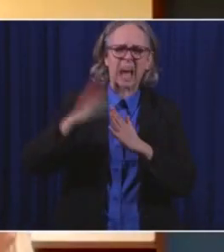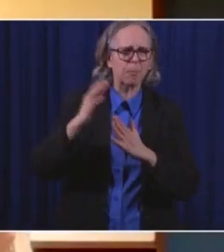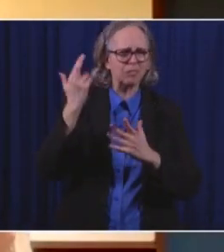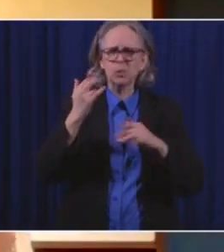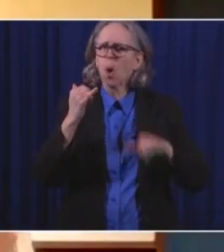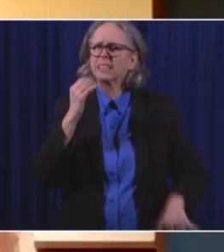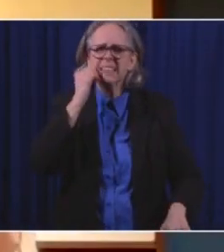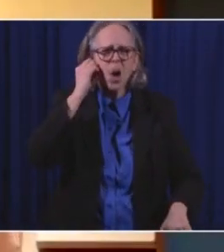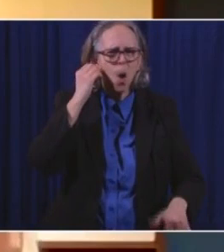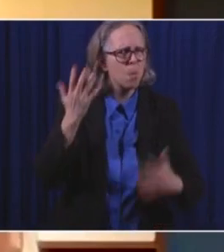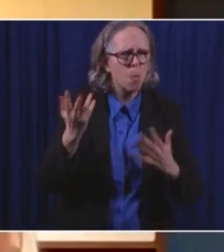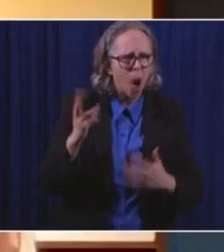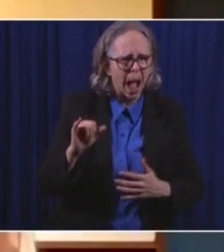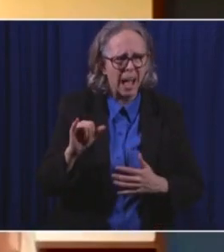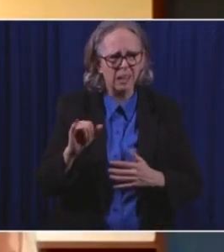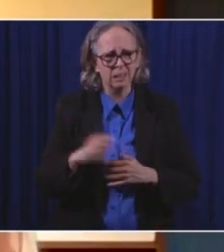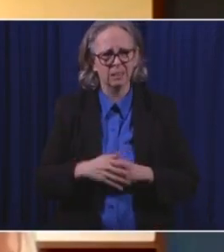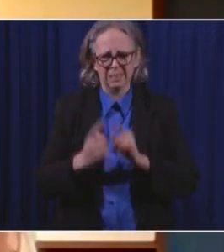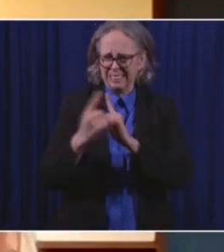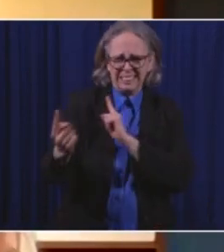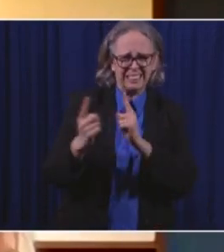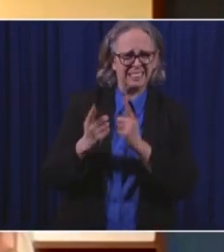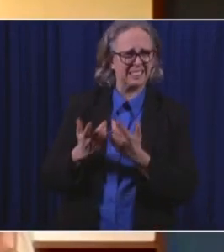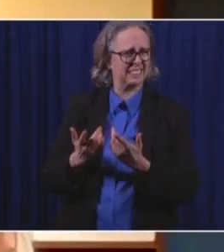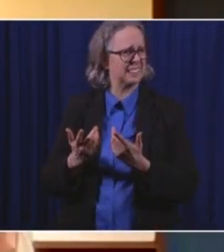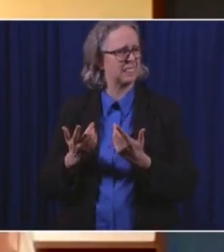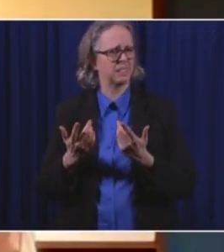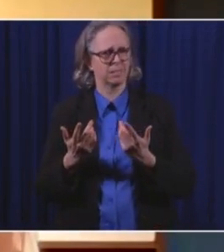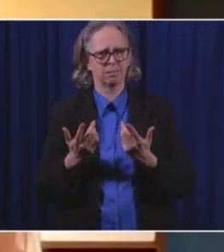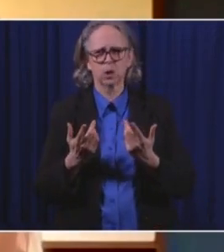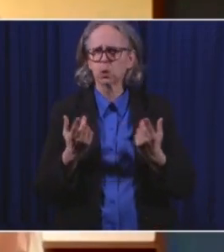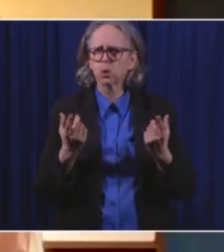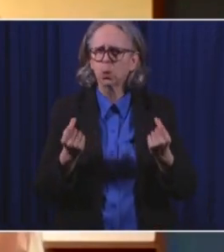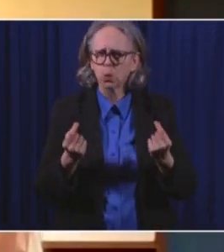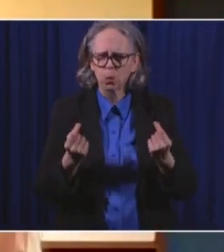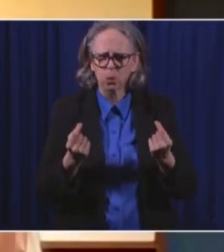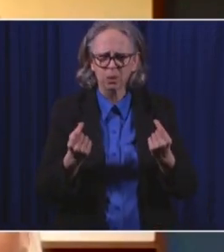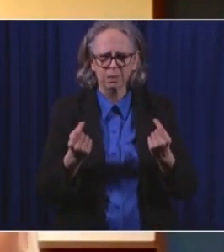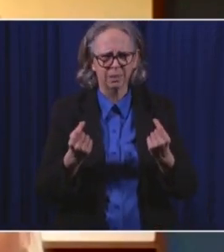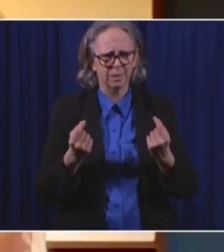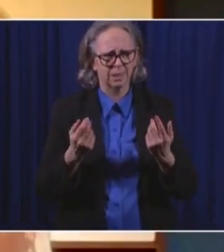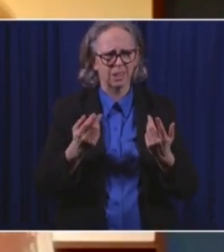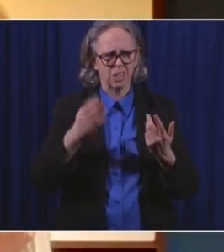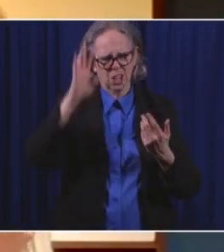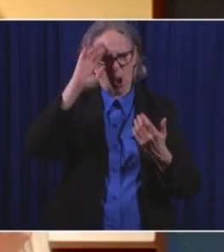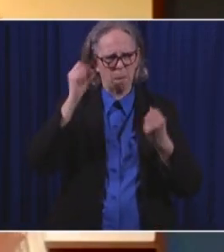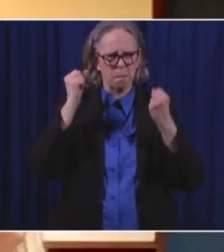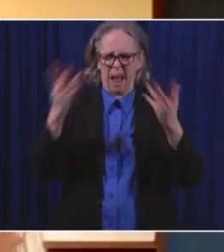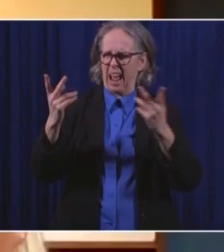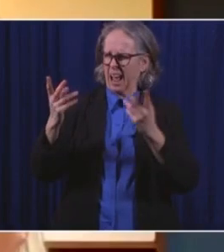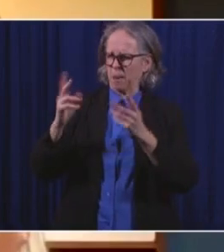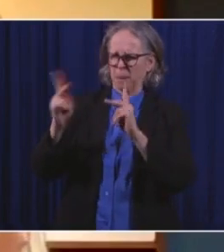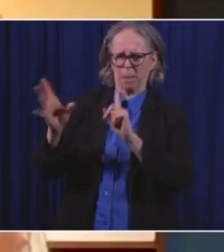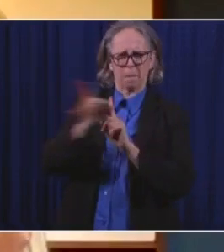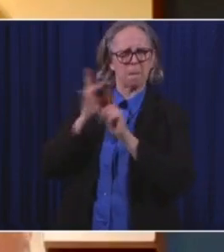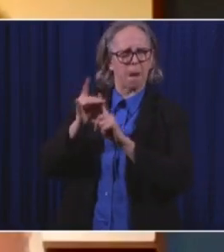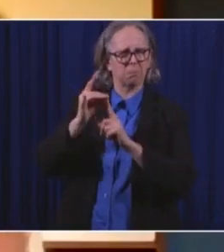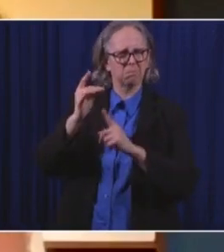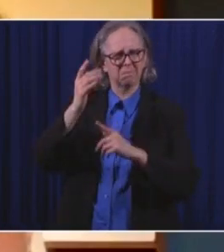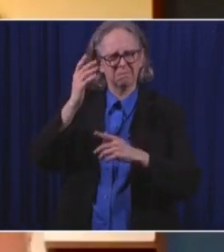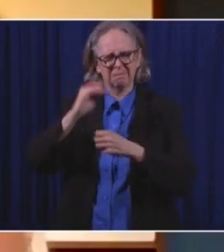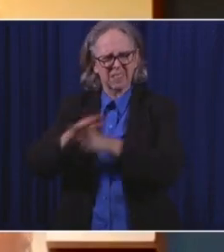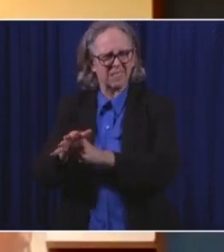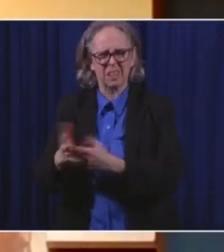social distances is rapid increase in COVID positive patient and exponential increase in hospital